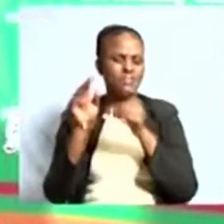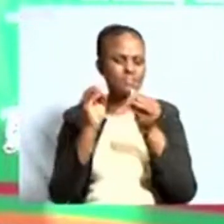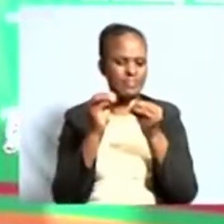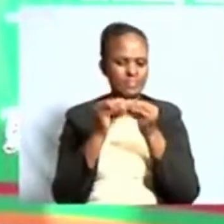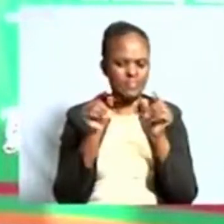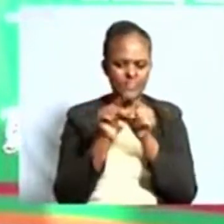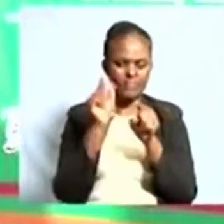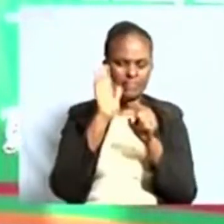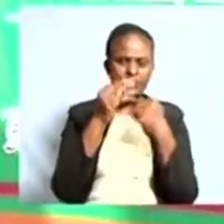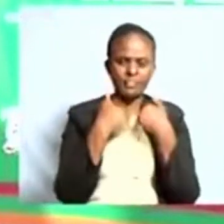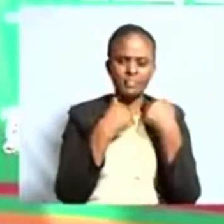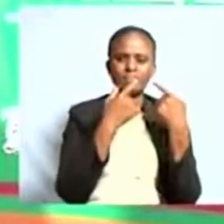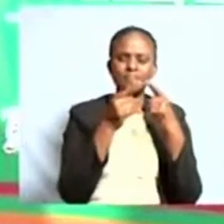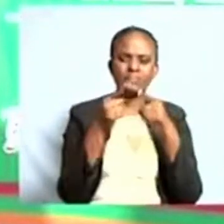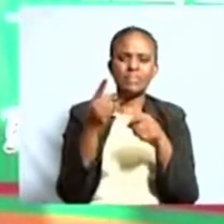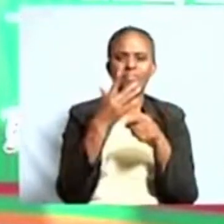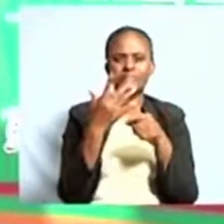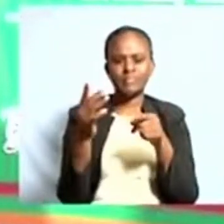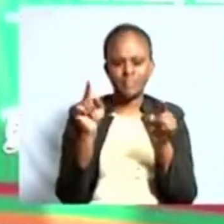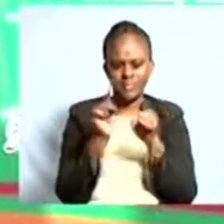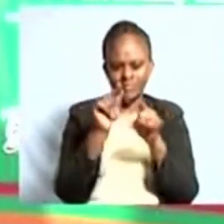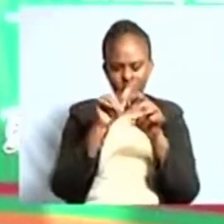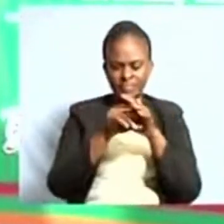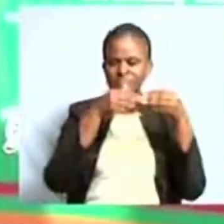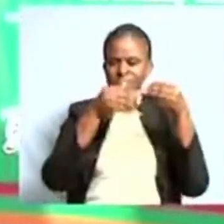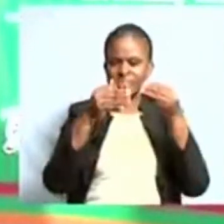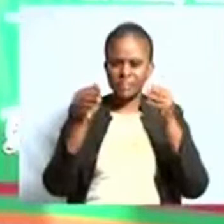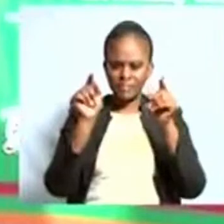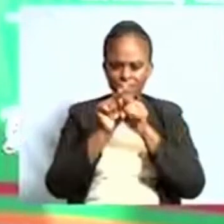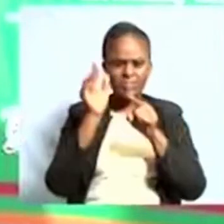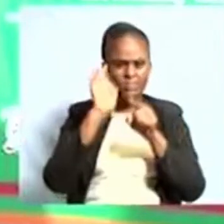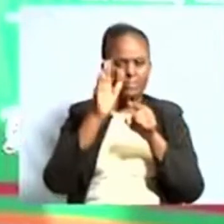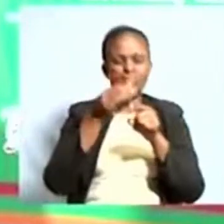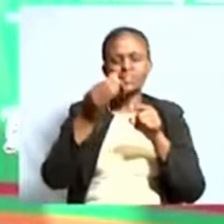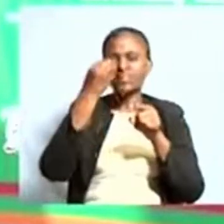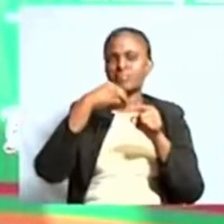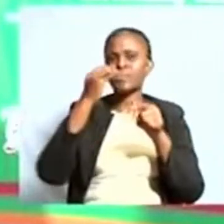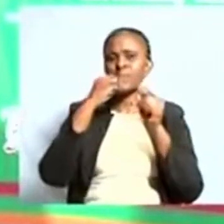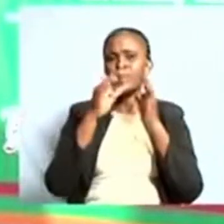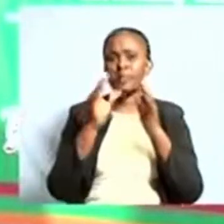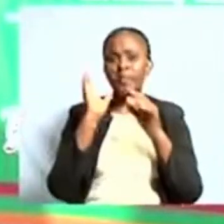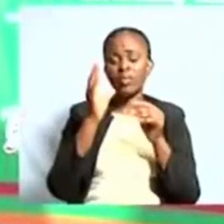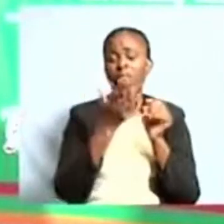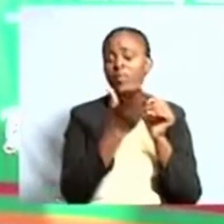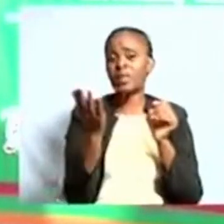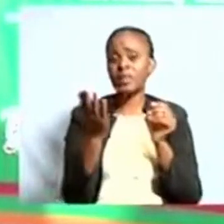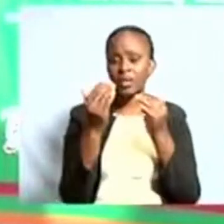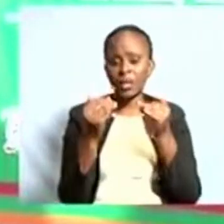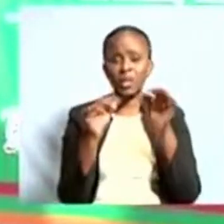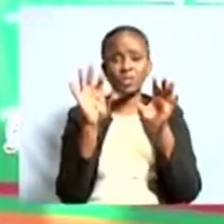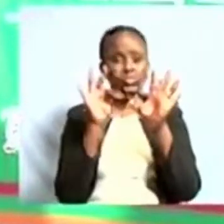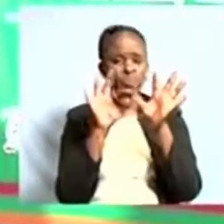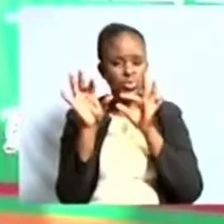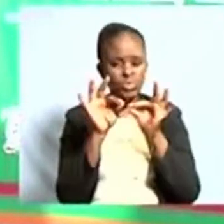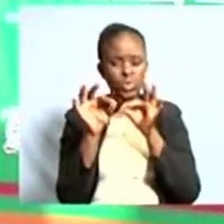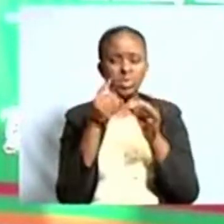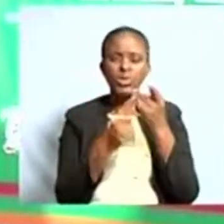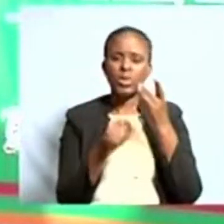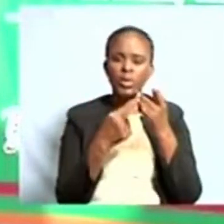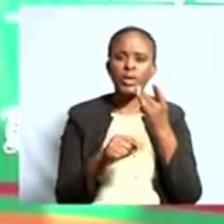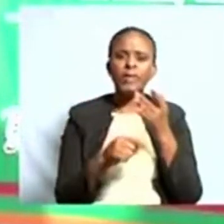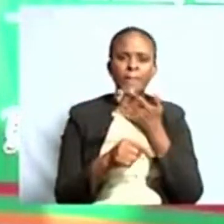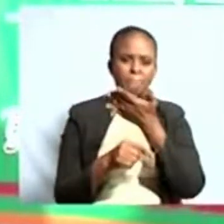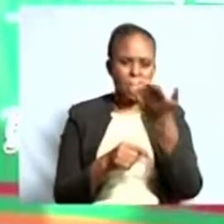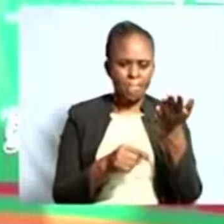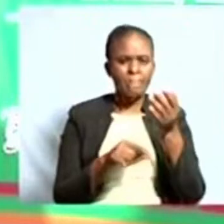will be a variety of products on the market, and the consumers will be there to choose whichever product they